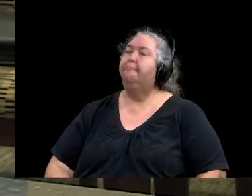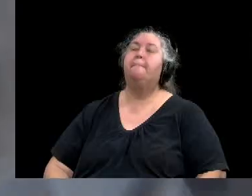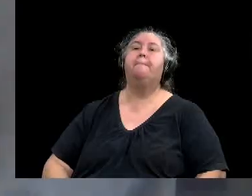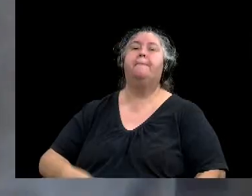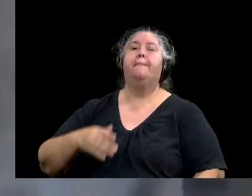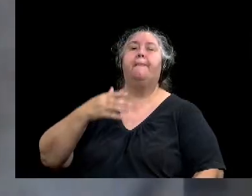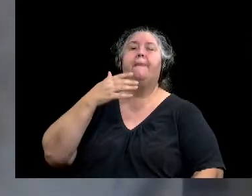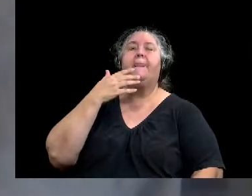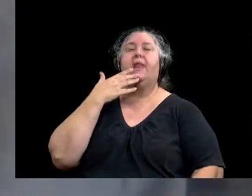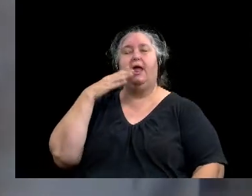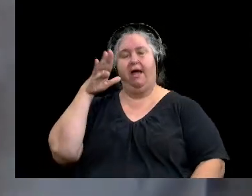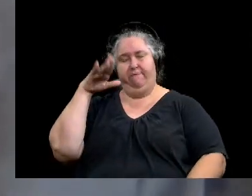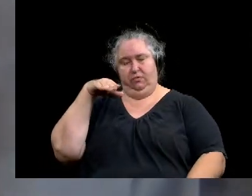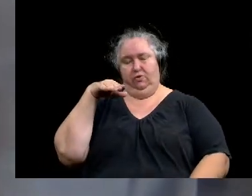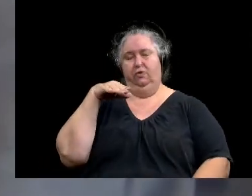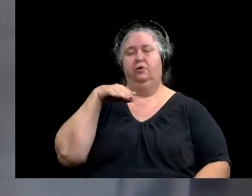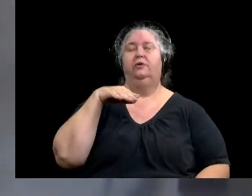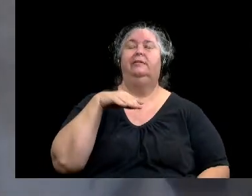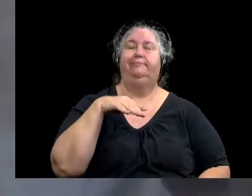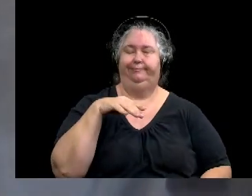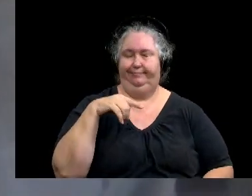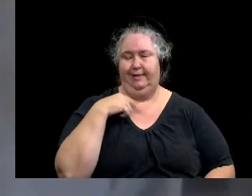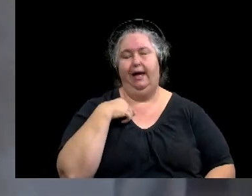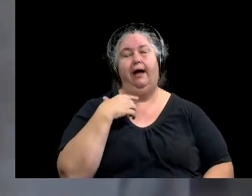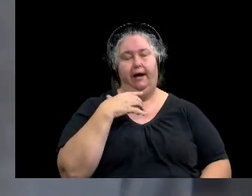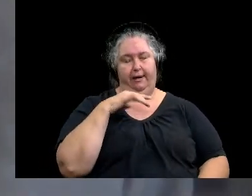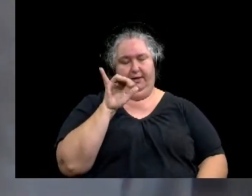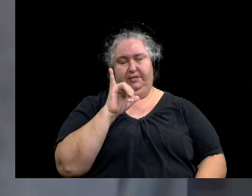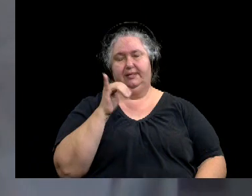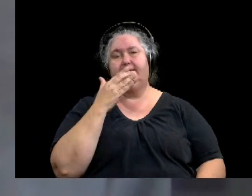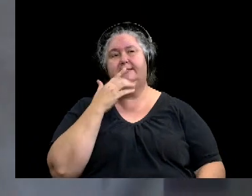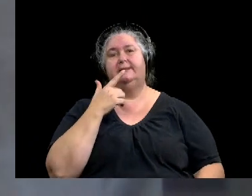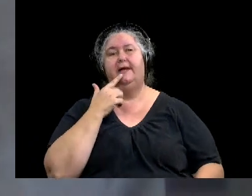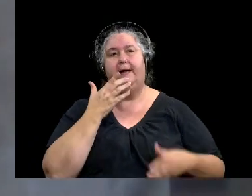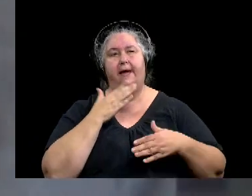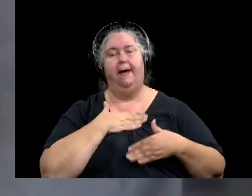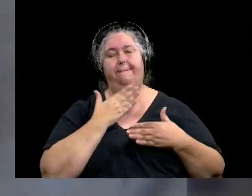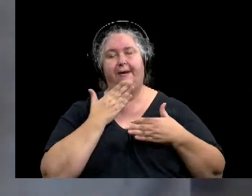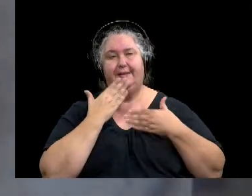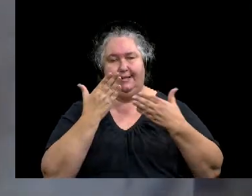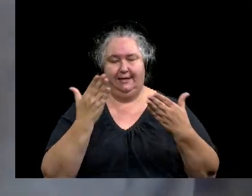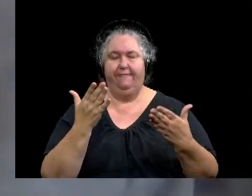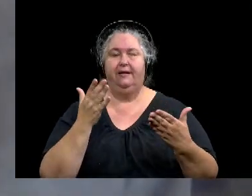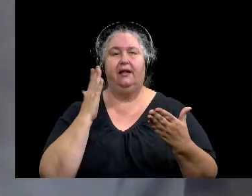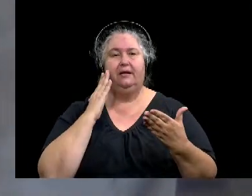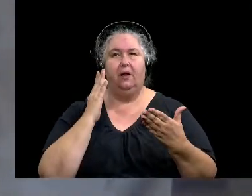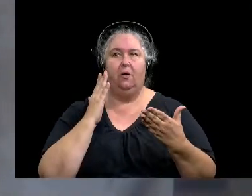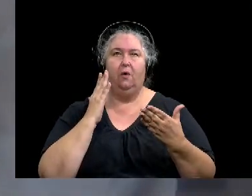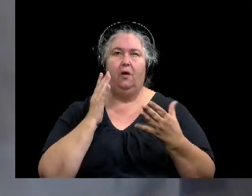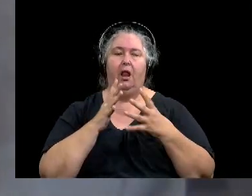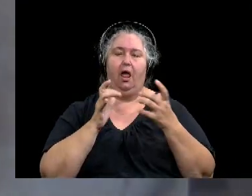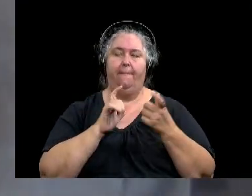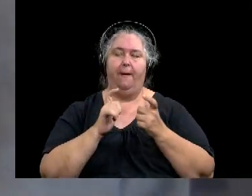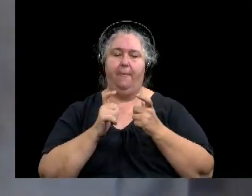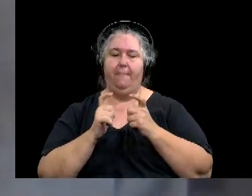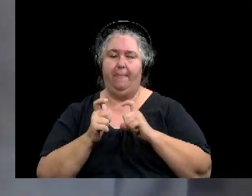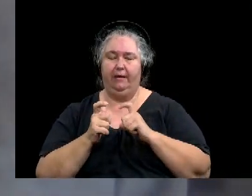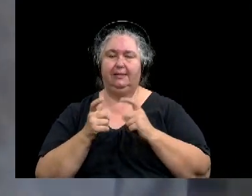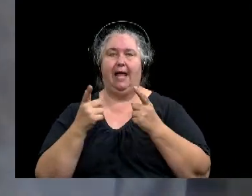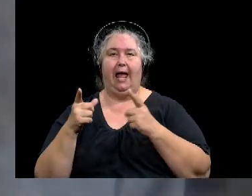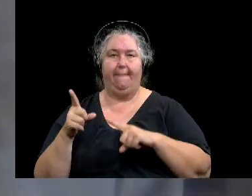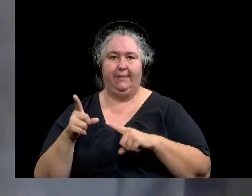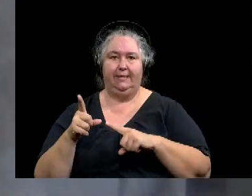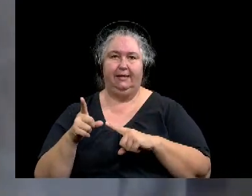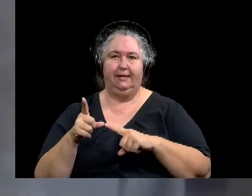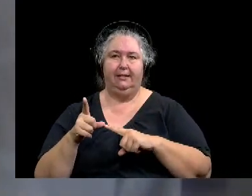afternoon, everyone. And I also want to wish everyone a happy Thanksgiving. I know there's a lot of modifications that are taking place in